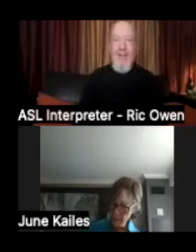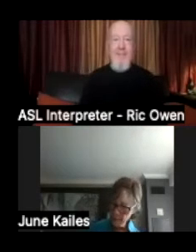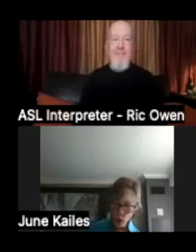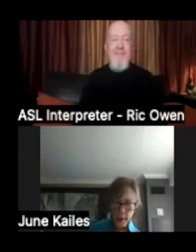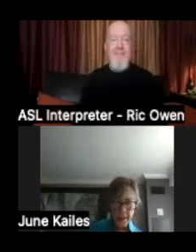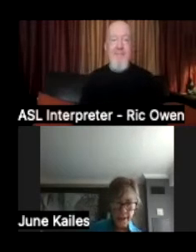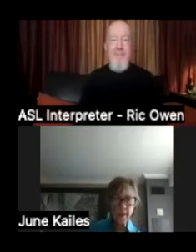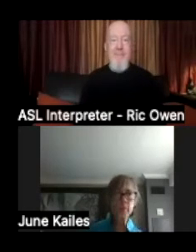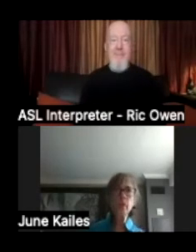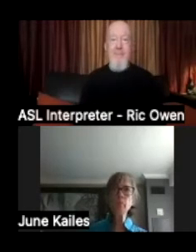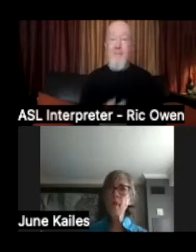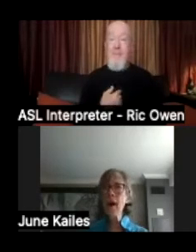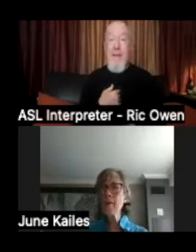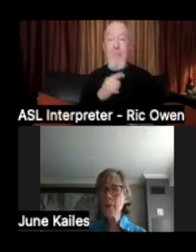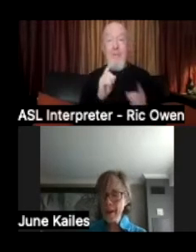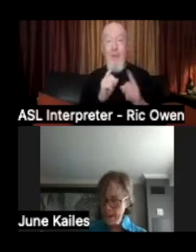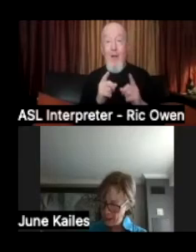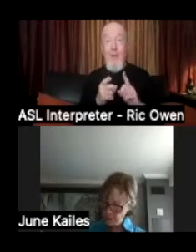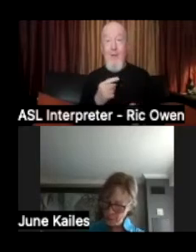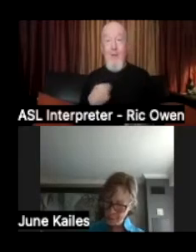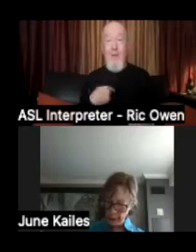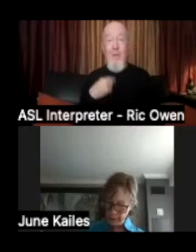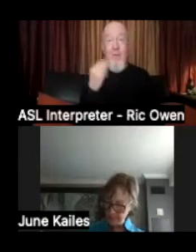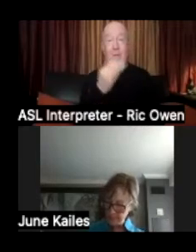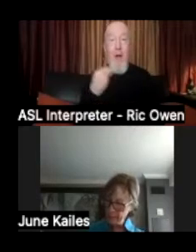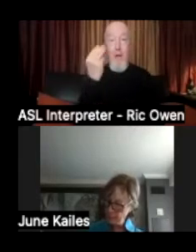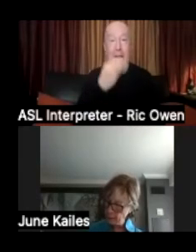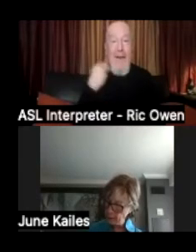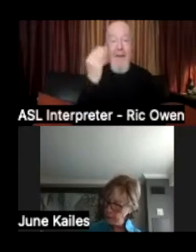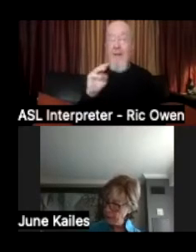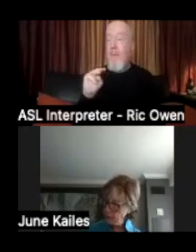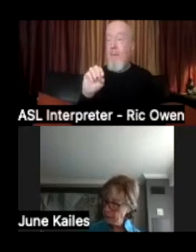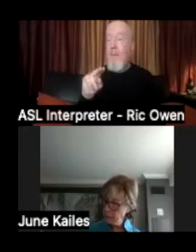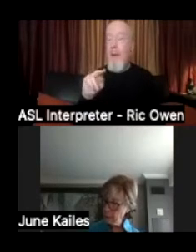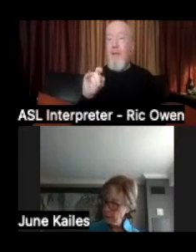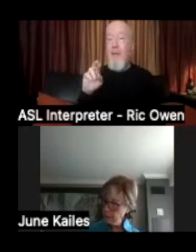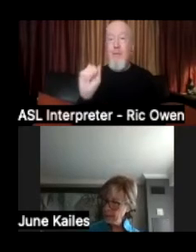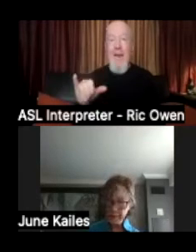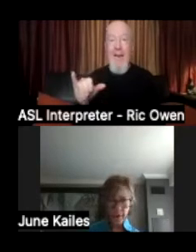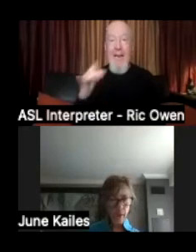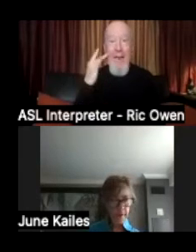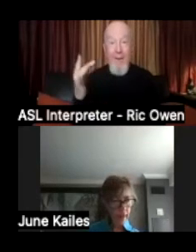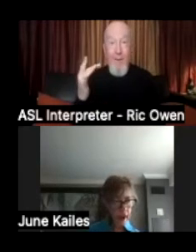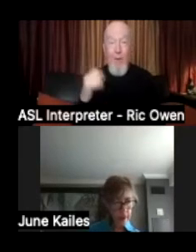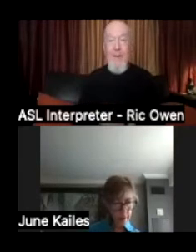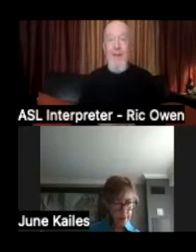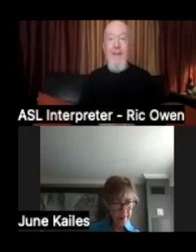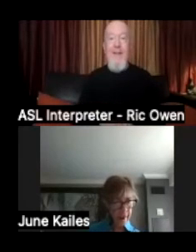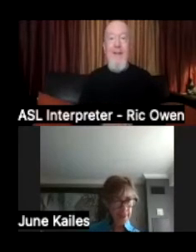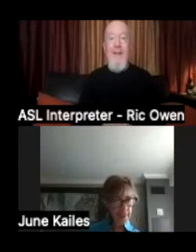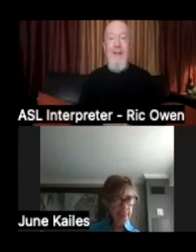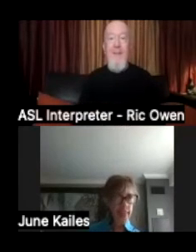And I am talking to you from Monterey, California, and that's just, let's see my